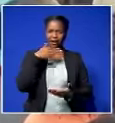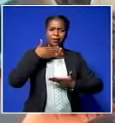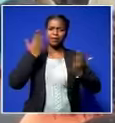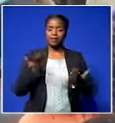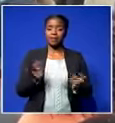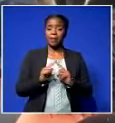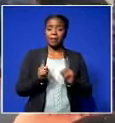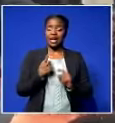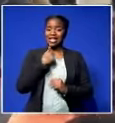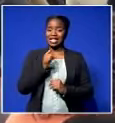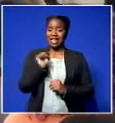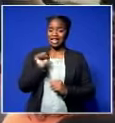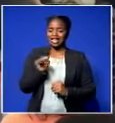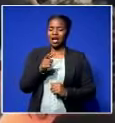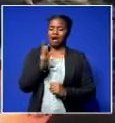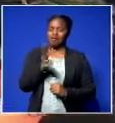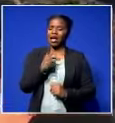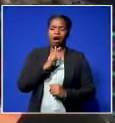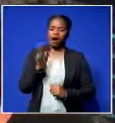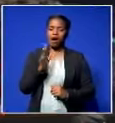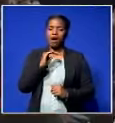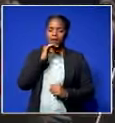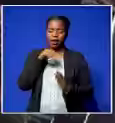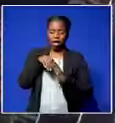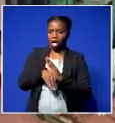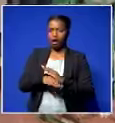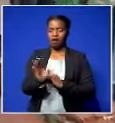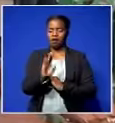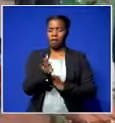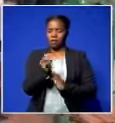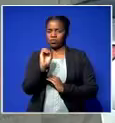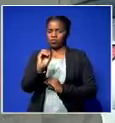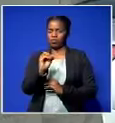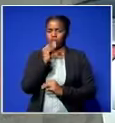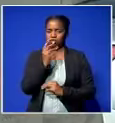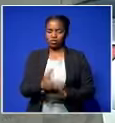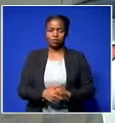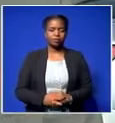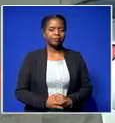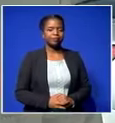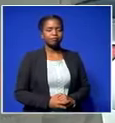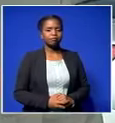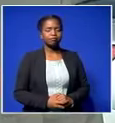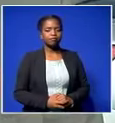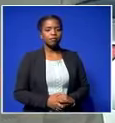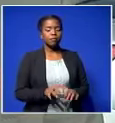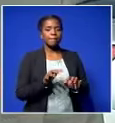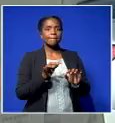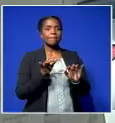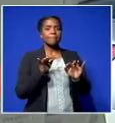one of the bank's curators insists the bank won't be going under. People shouldn't come